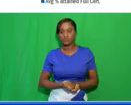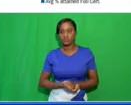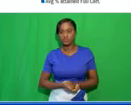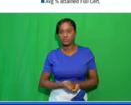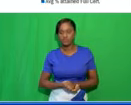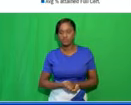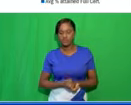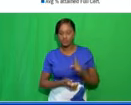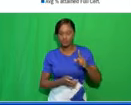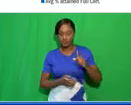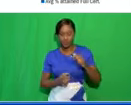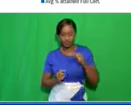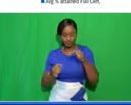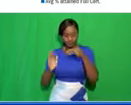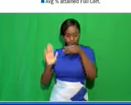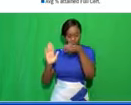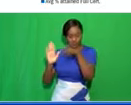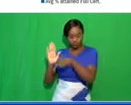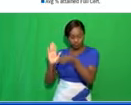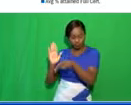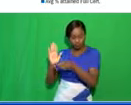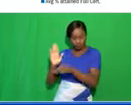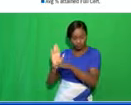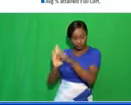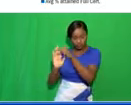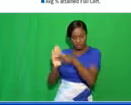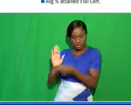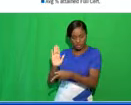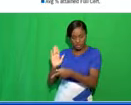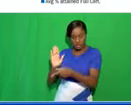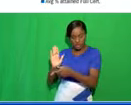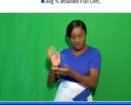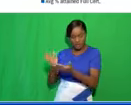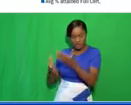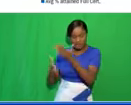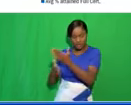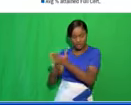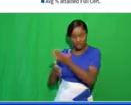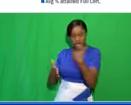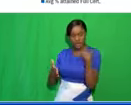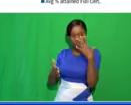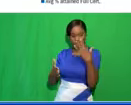if you go to the lower part of the graph, you have the average percentage attained five or more,